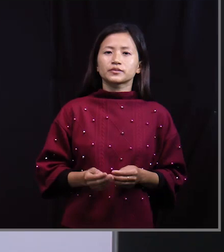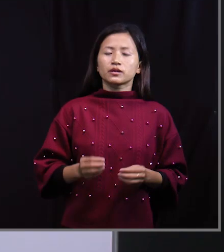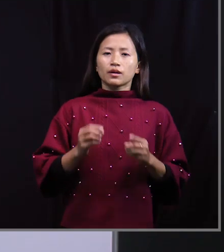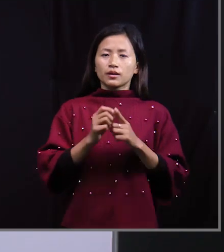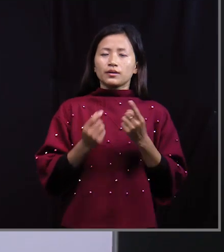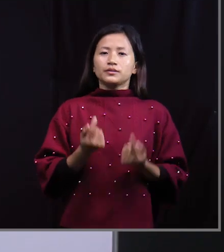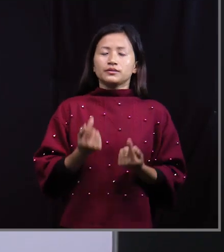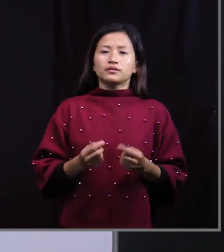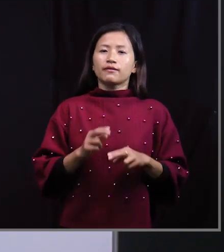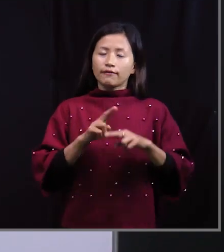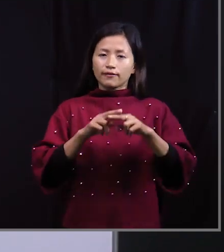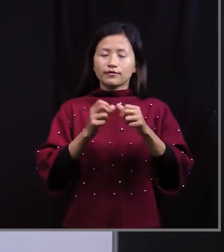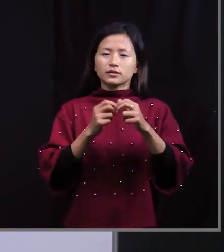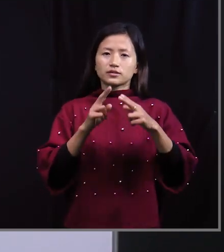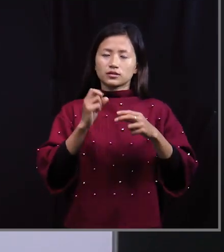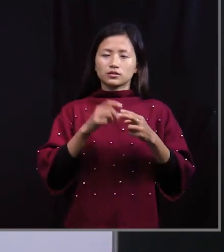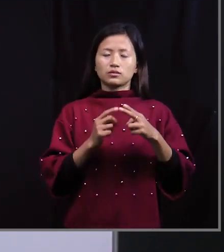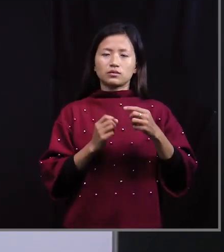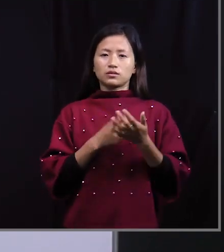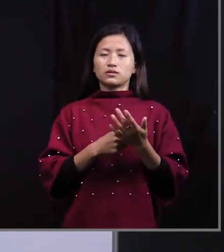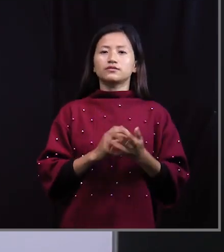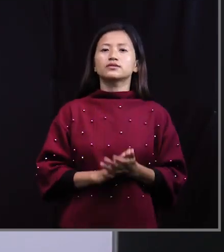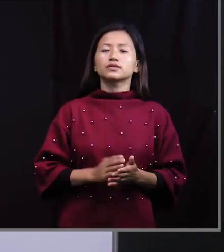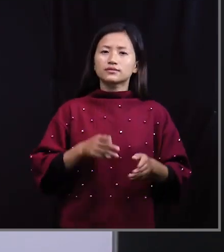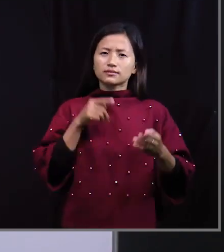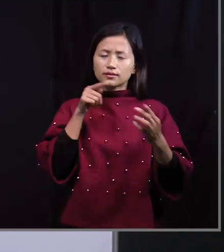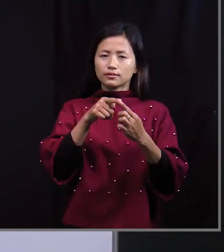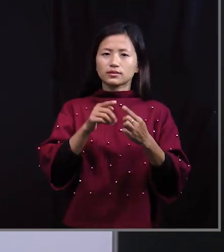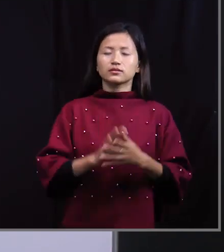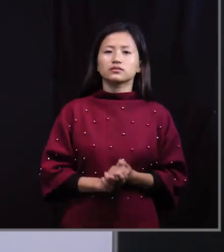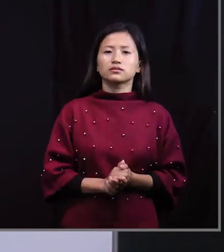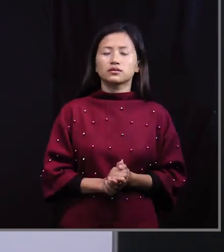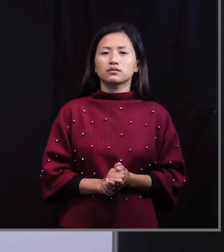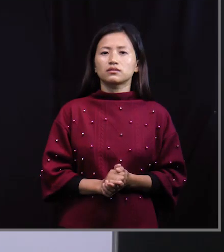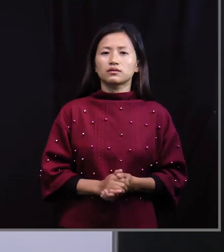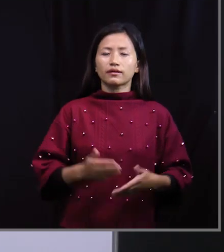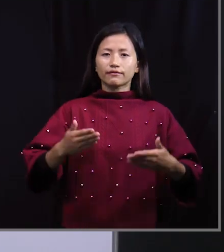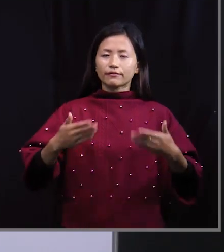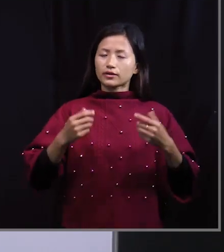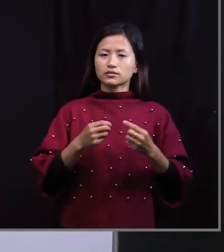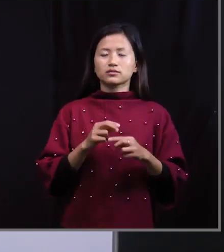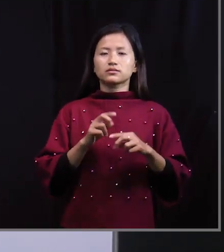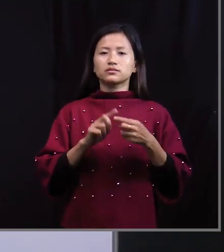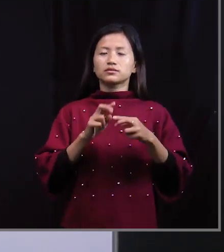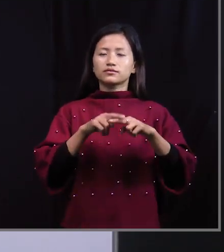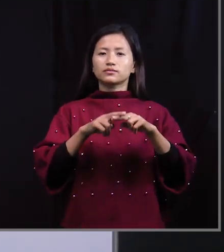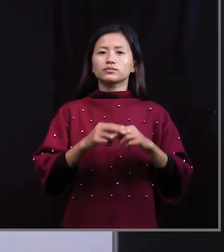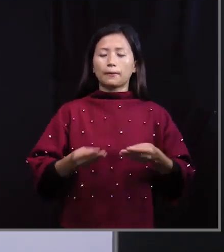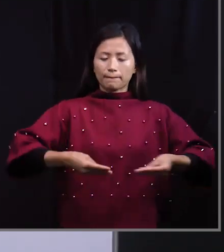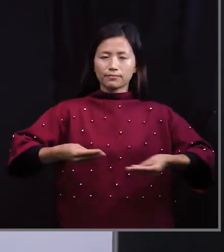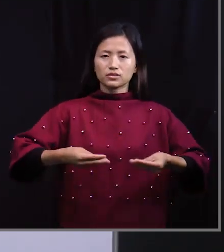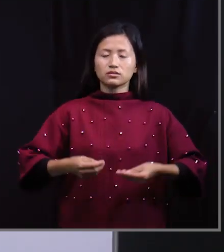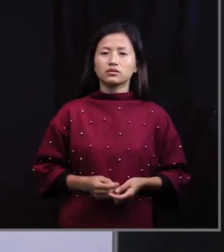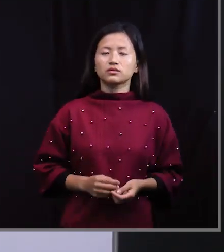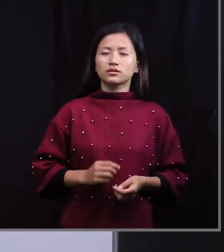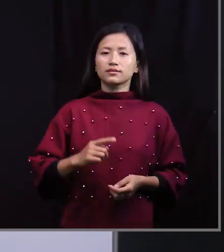political factors have a great influence on your business, and it directly affects your business. Next